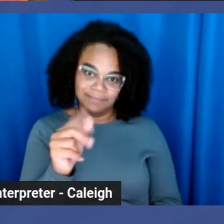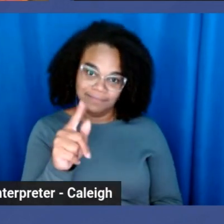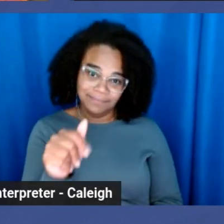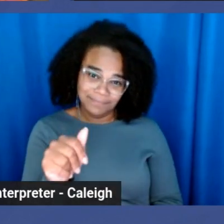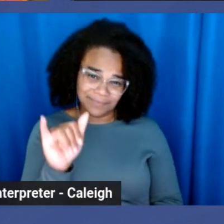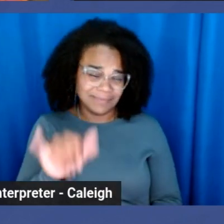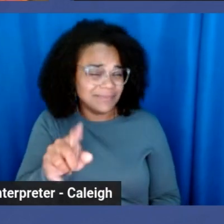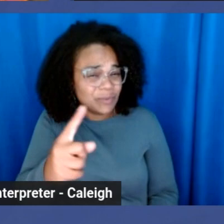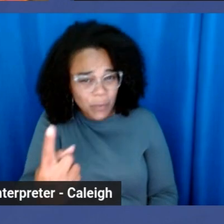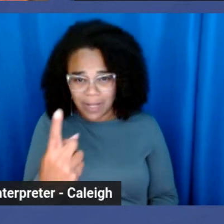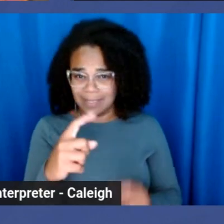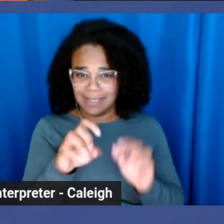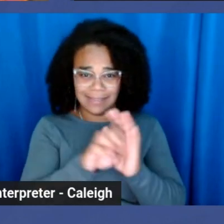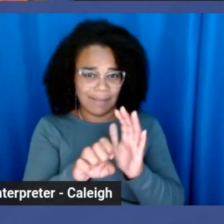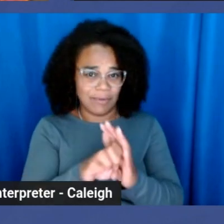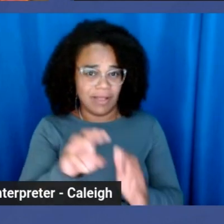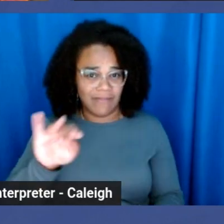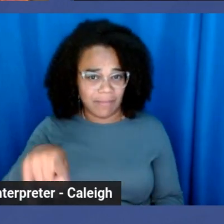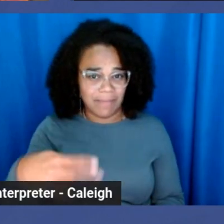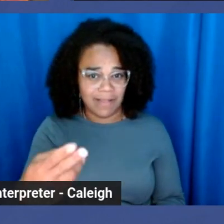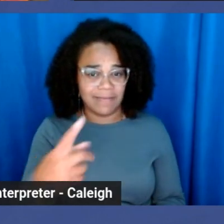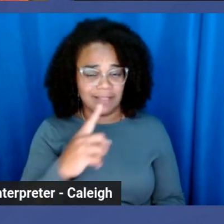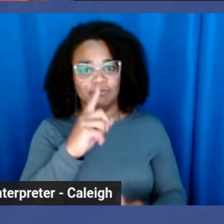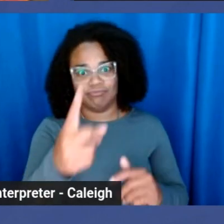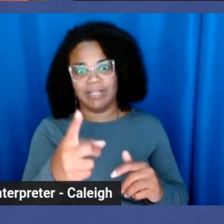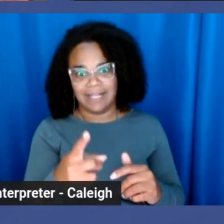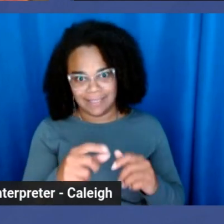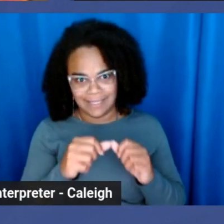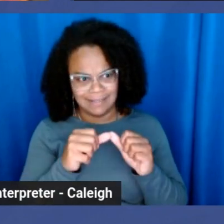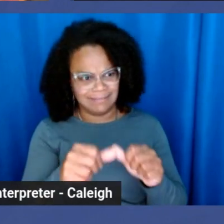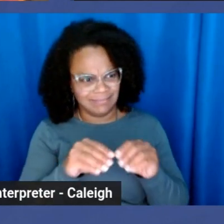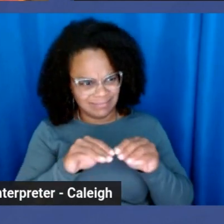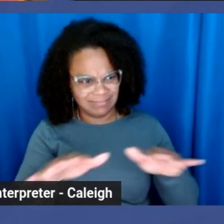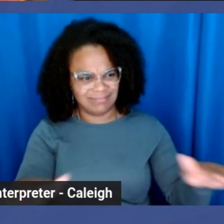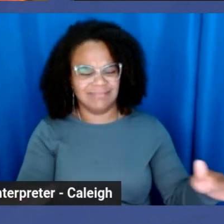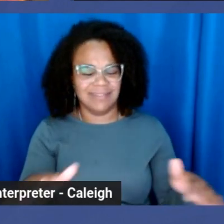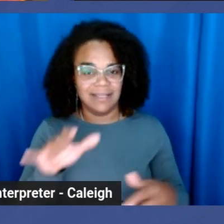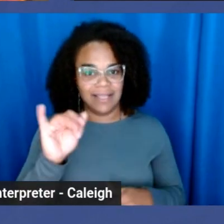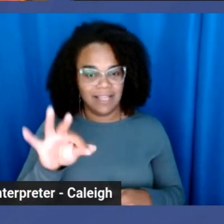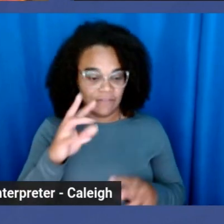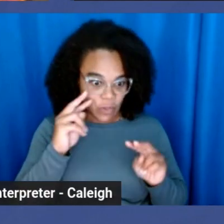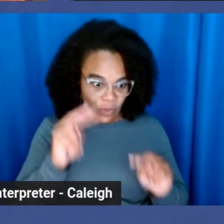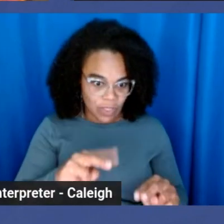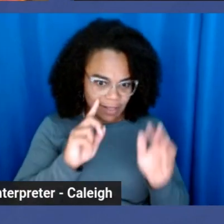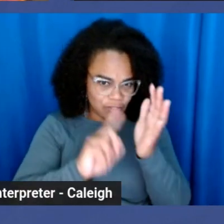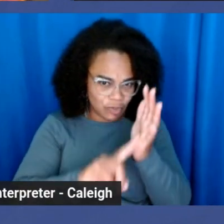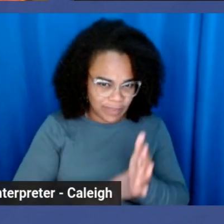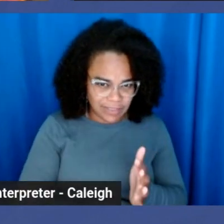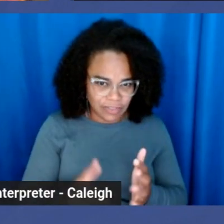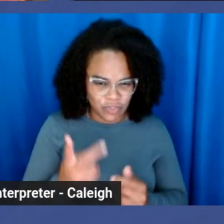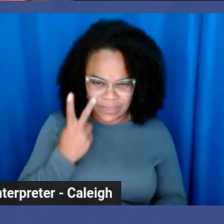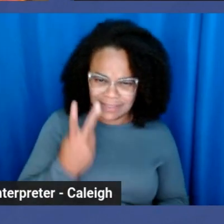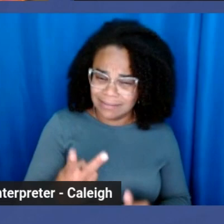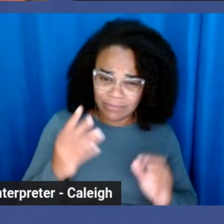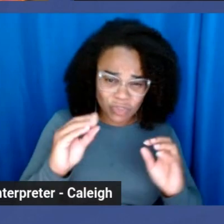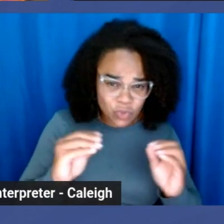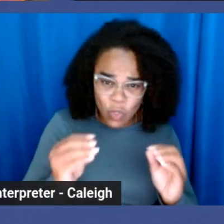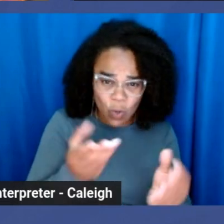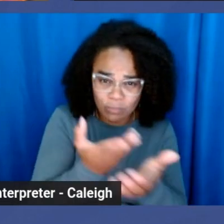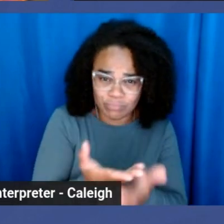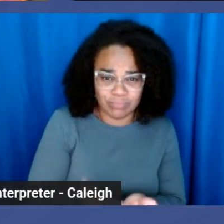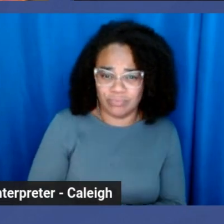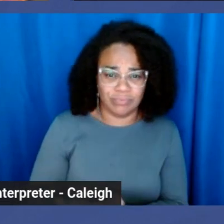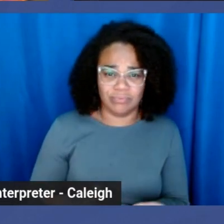an example, but of a myth that's really upheld. And then when you look deeper at the research, it's, there's no research to support it, and